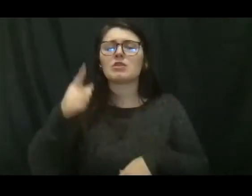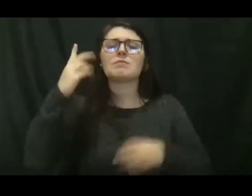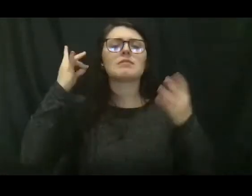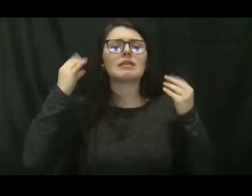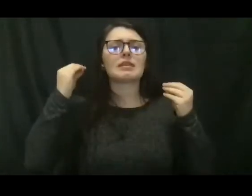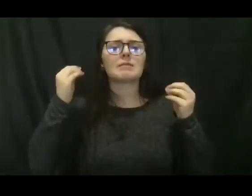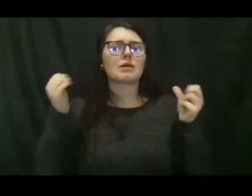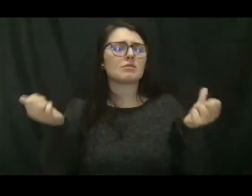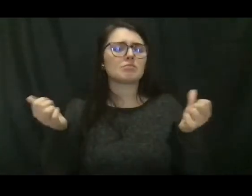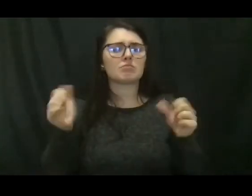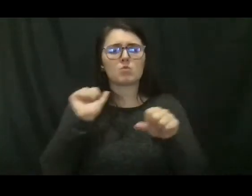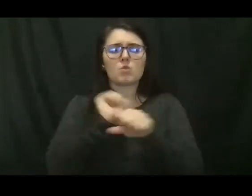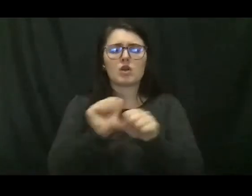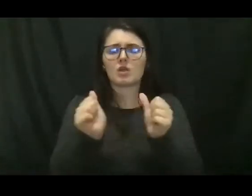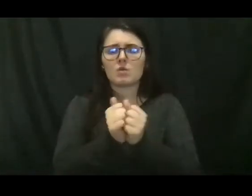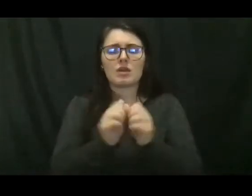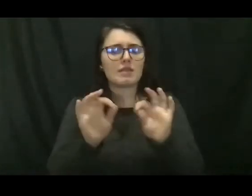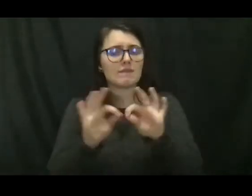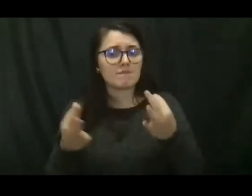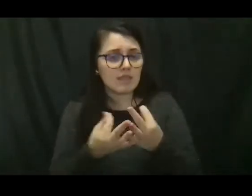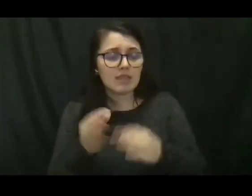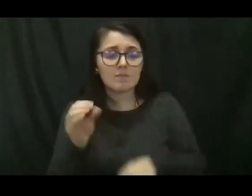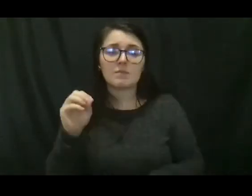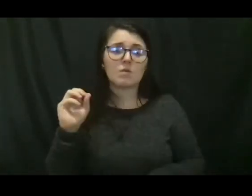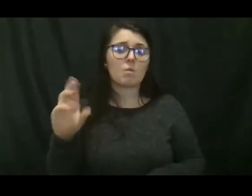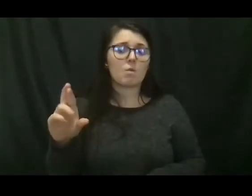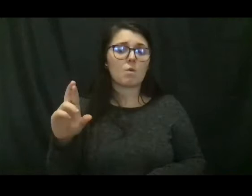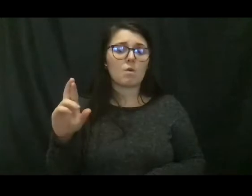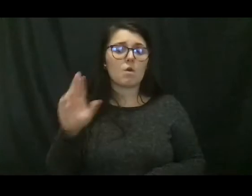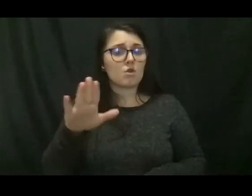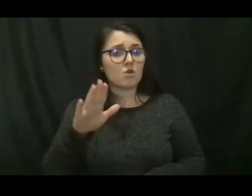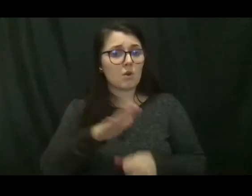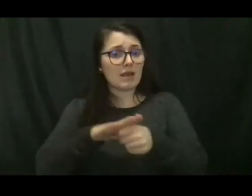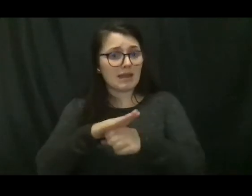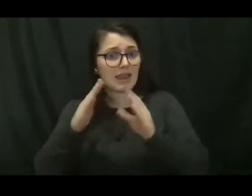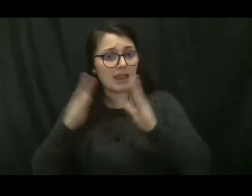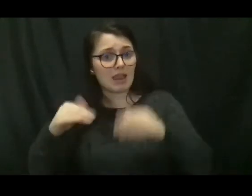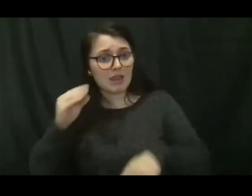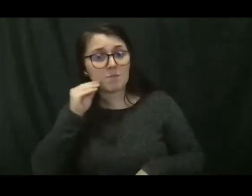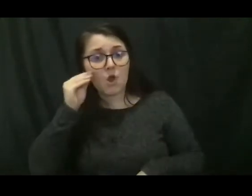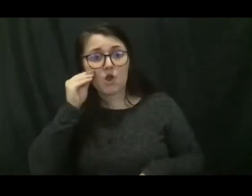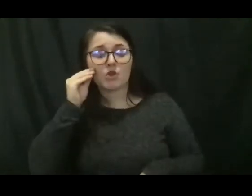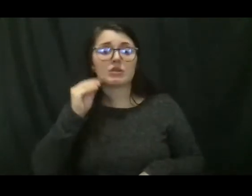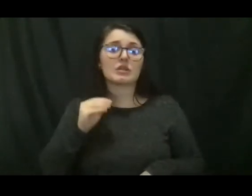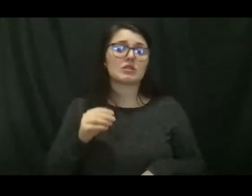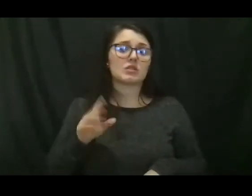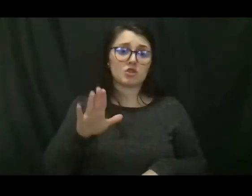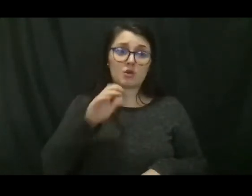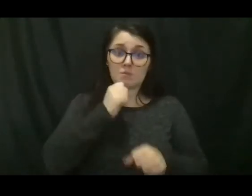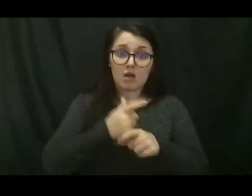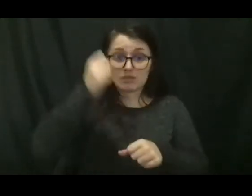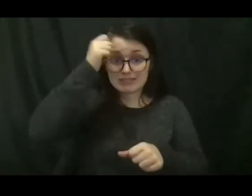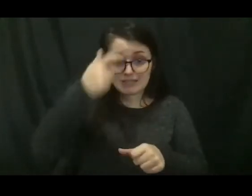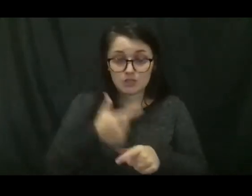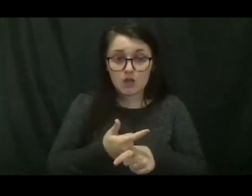your, maybe your family or your neighbors, your siblings, something that you want to build? And